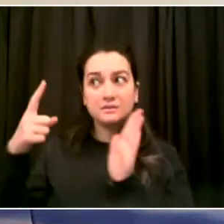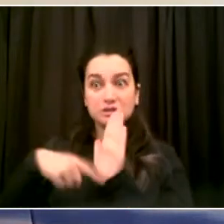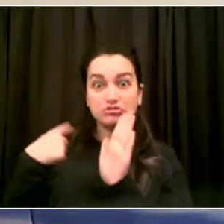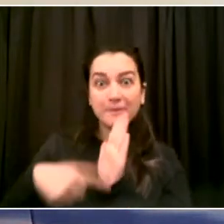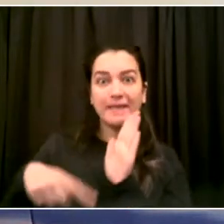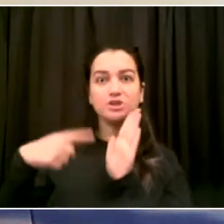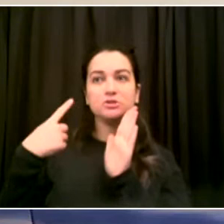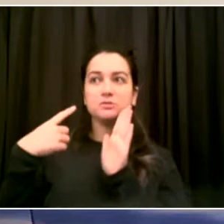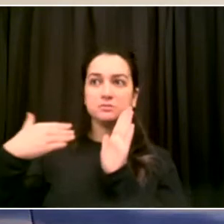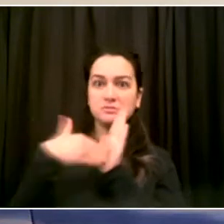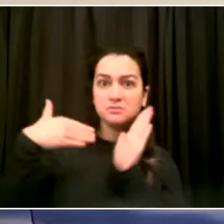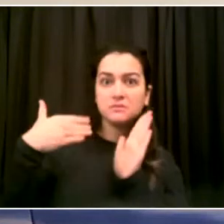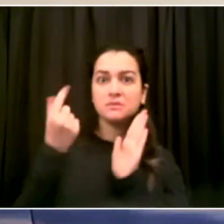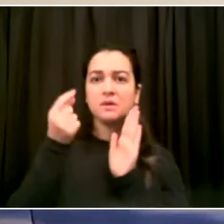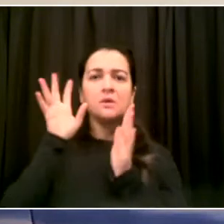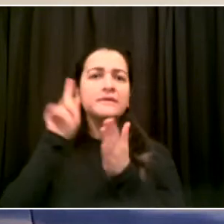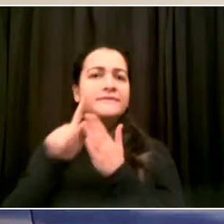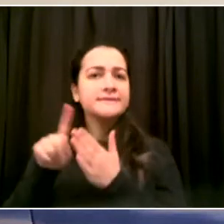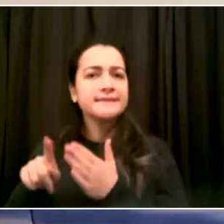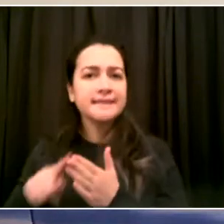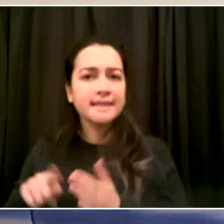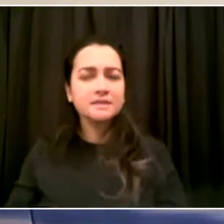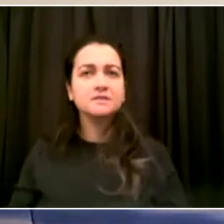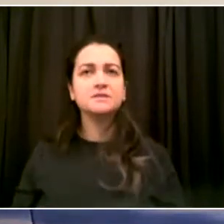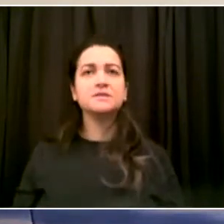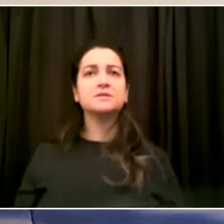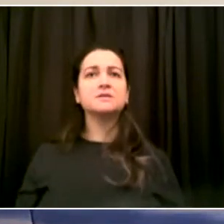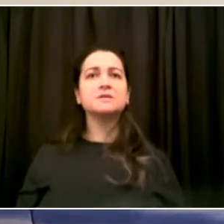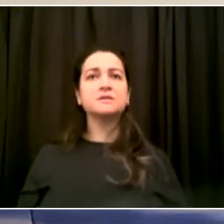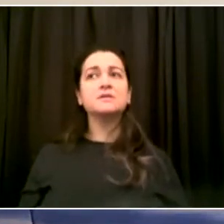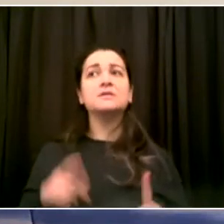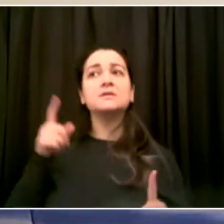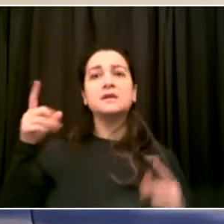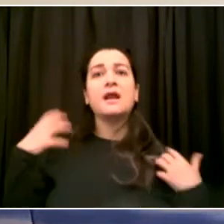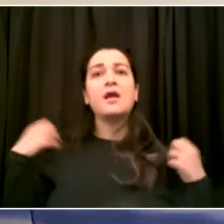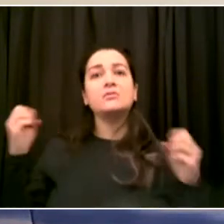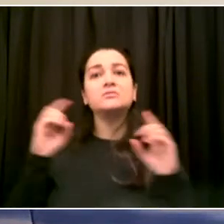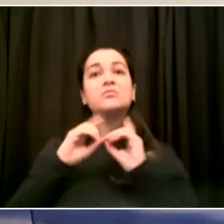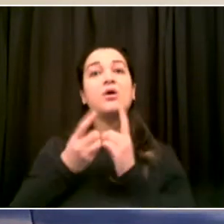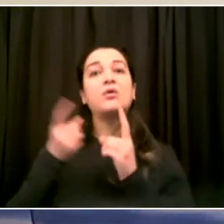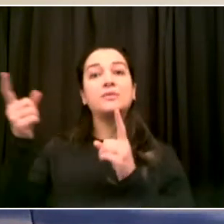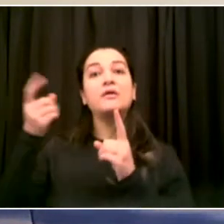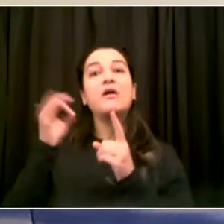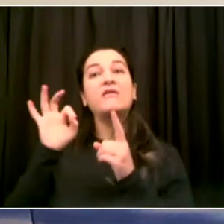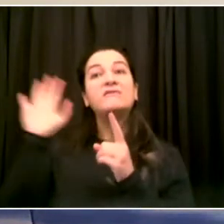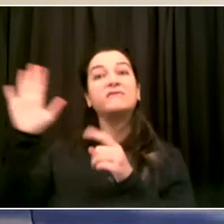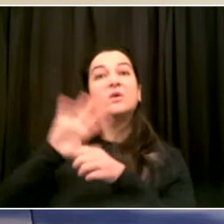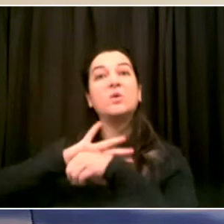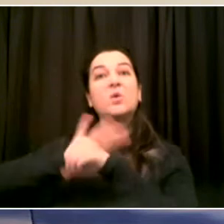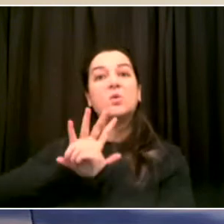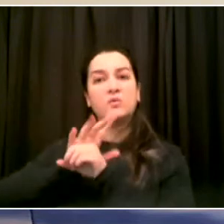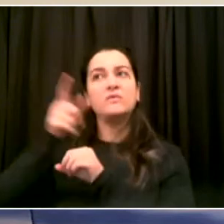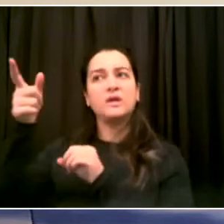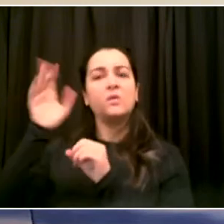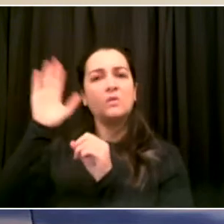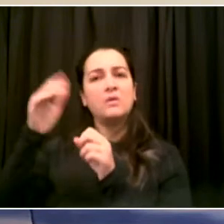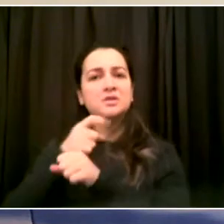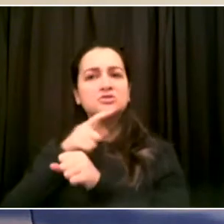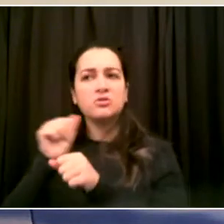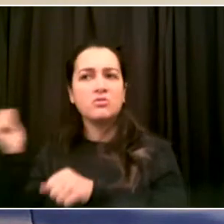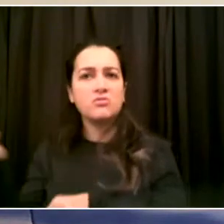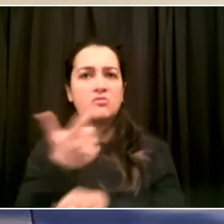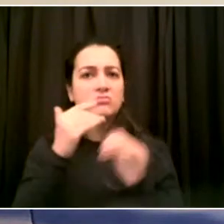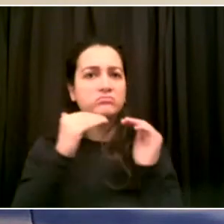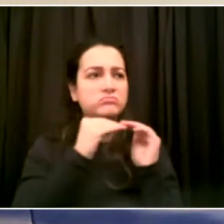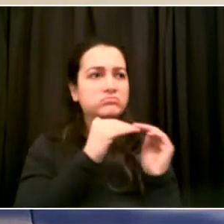resources about COVID were being spread out equitably. And last month, I was really excited to see that